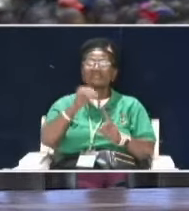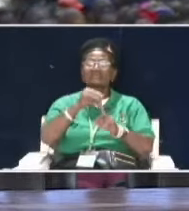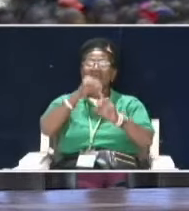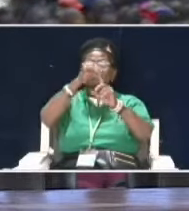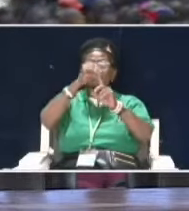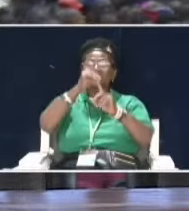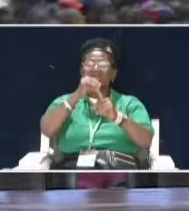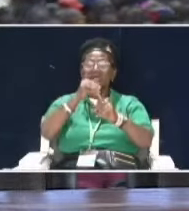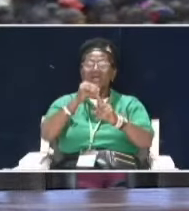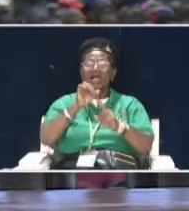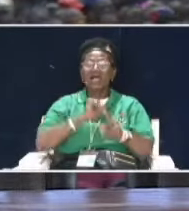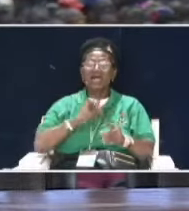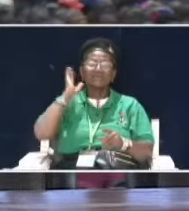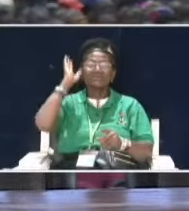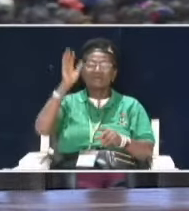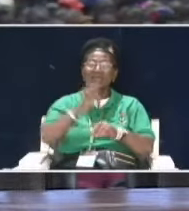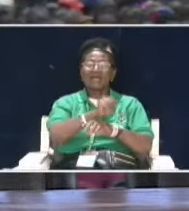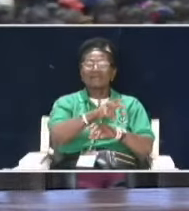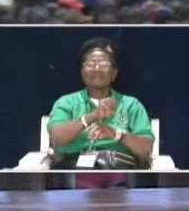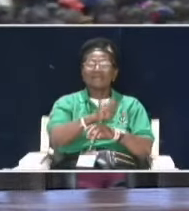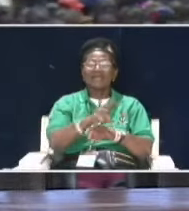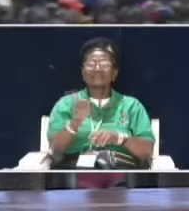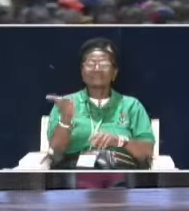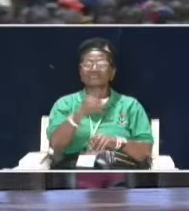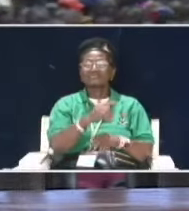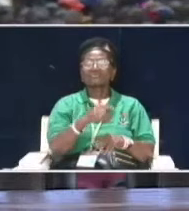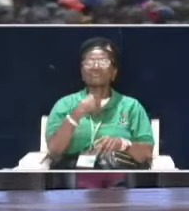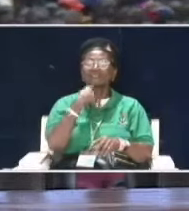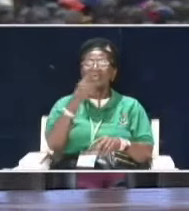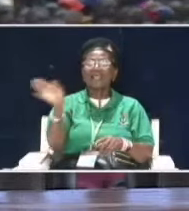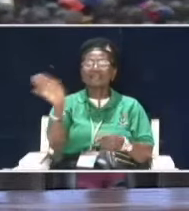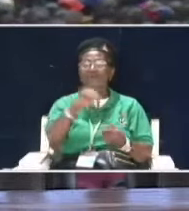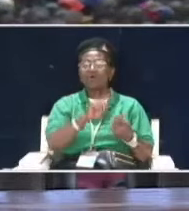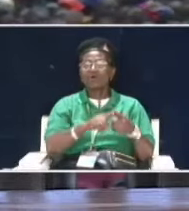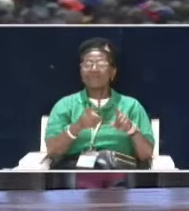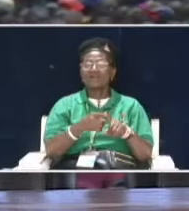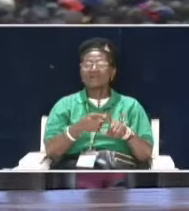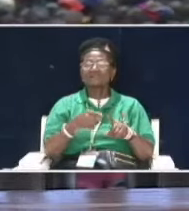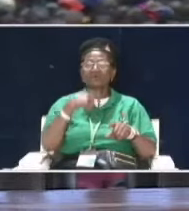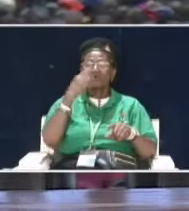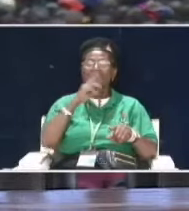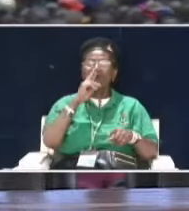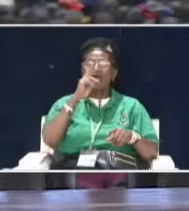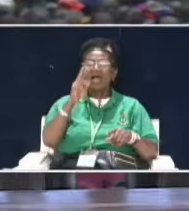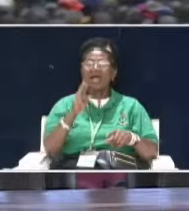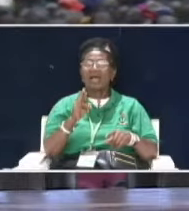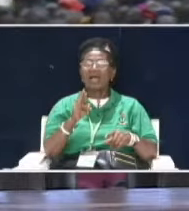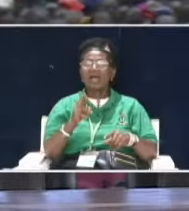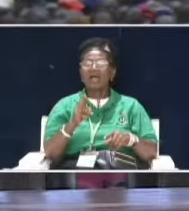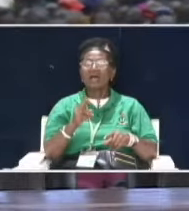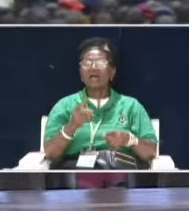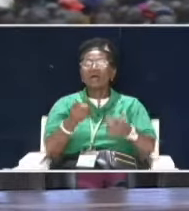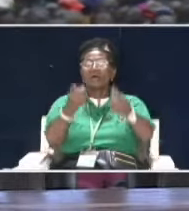I will advise you to tell your friends who are coming only